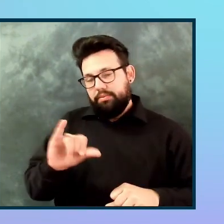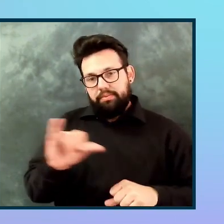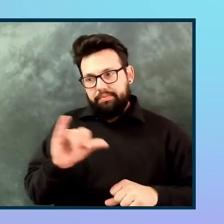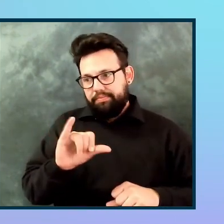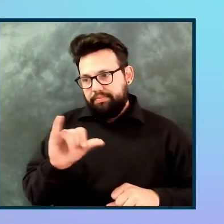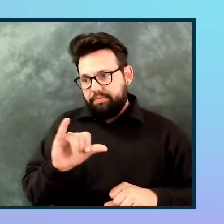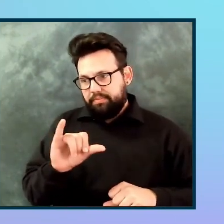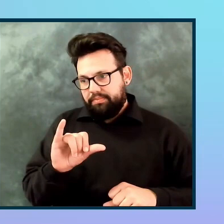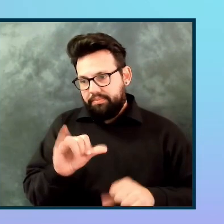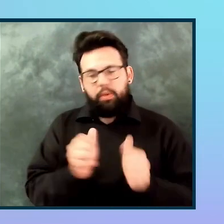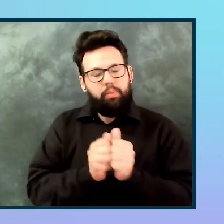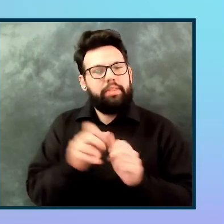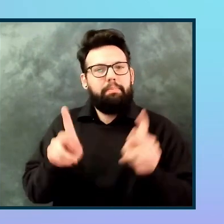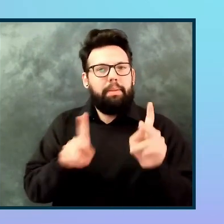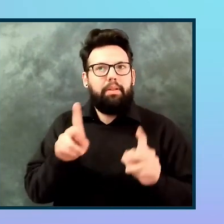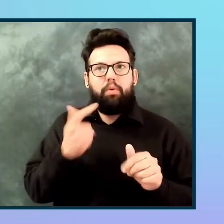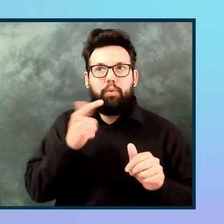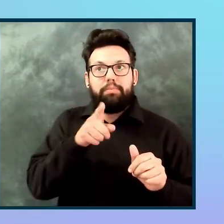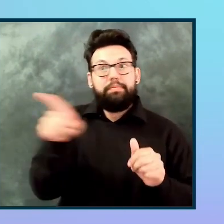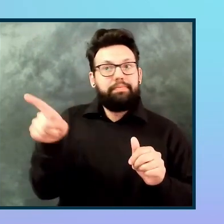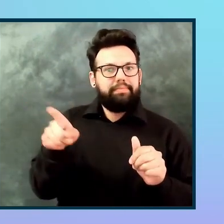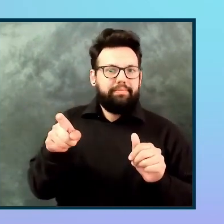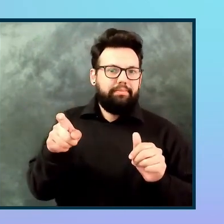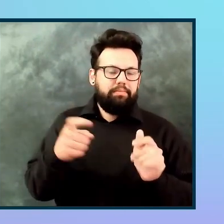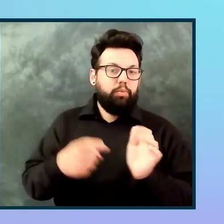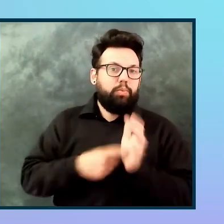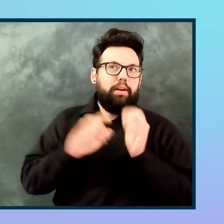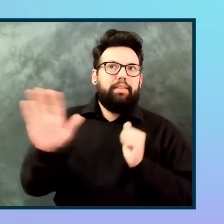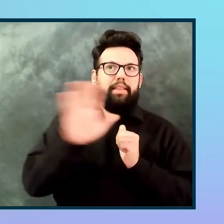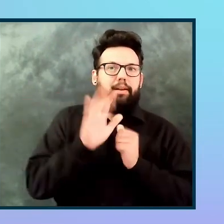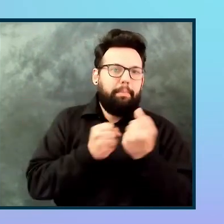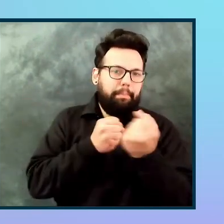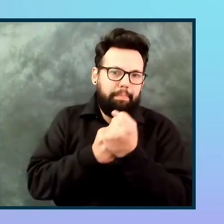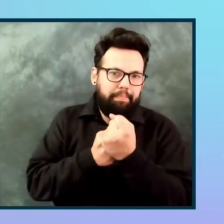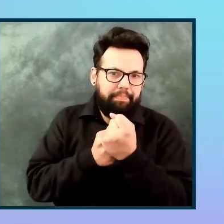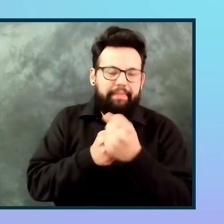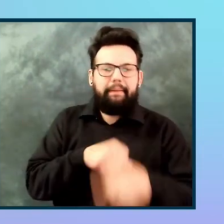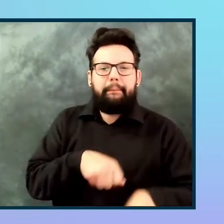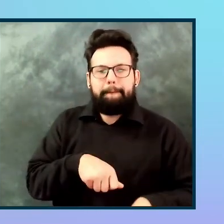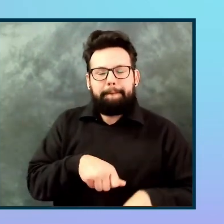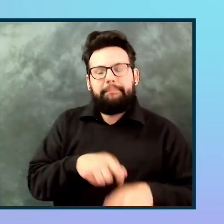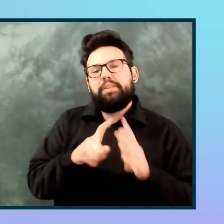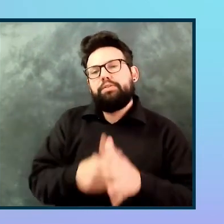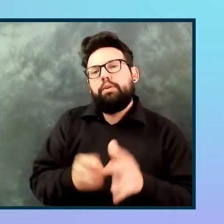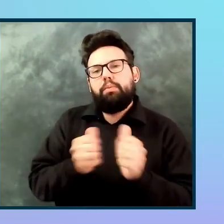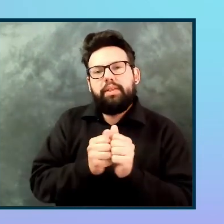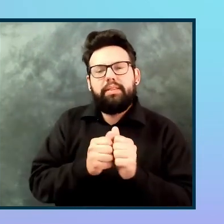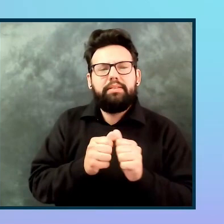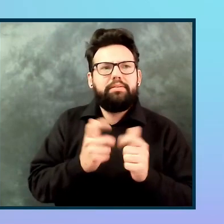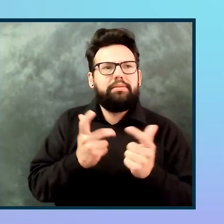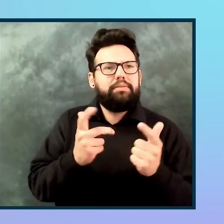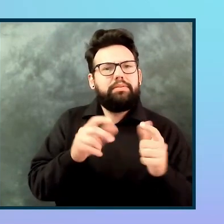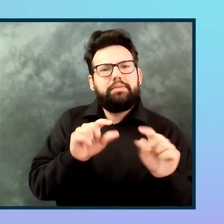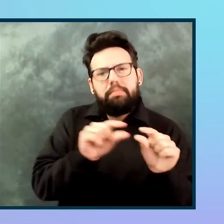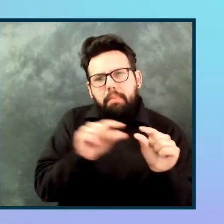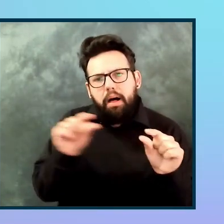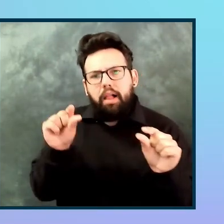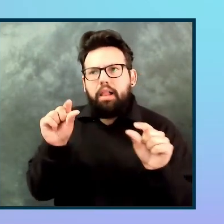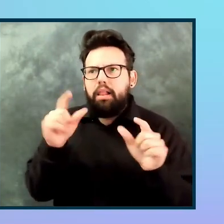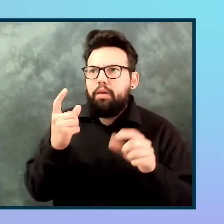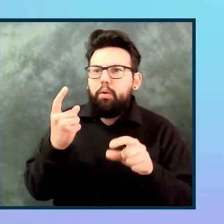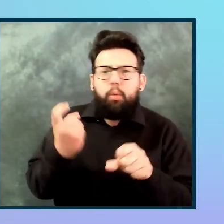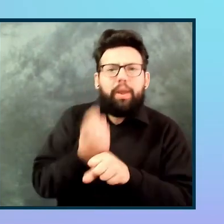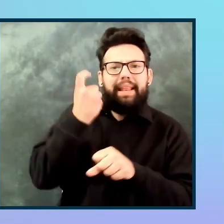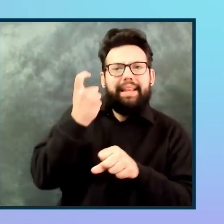the people who need it. But I would say, above all else, starting with a small win and really showing how we can get the ball rolling